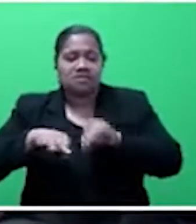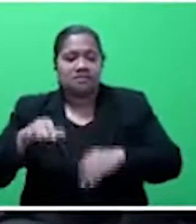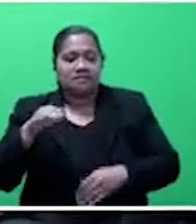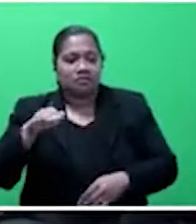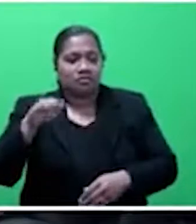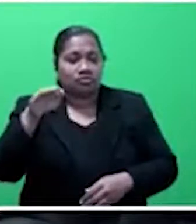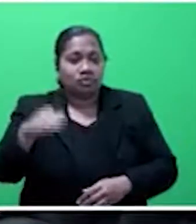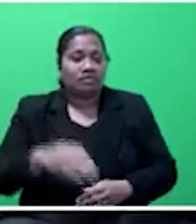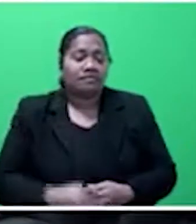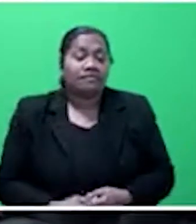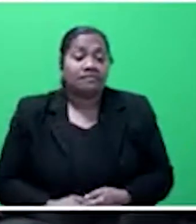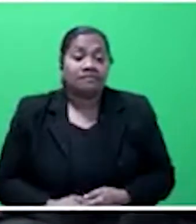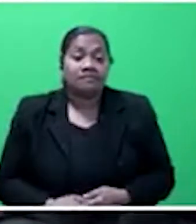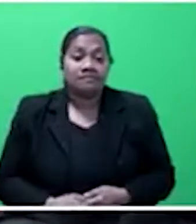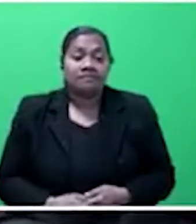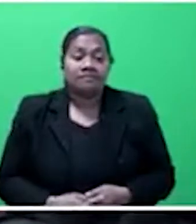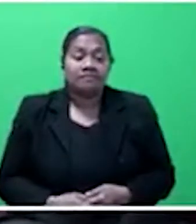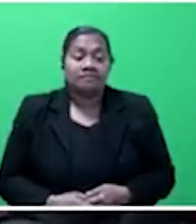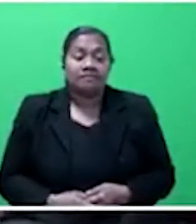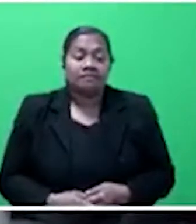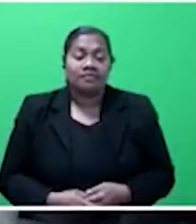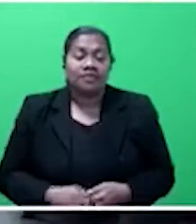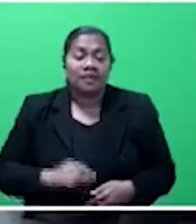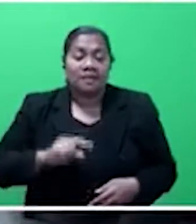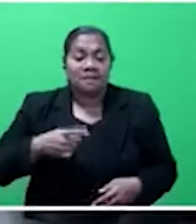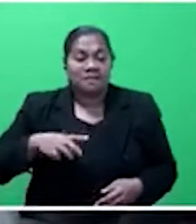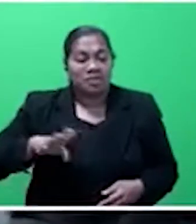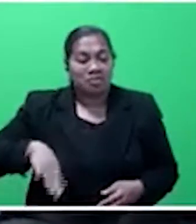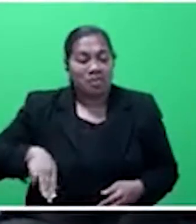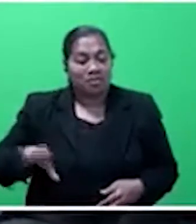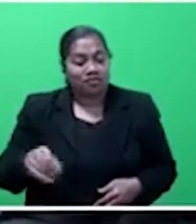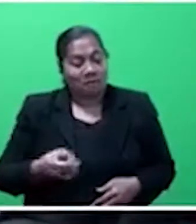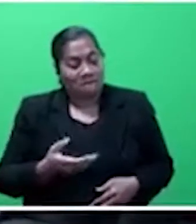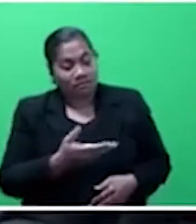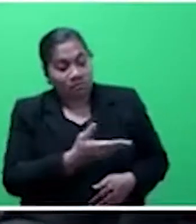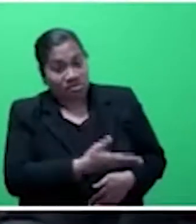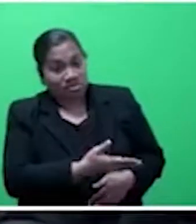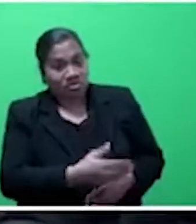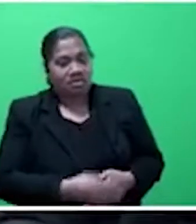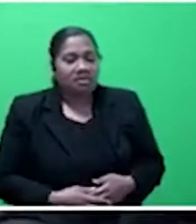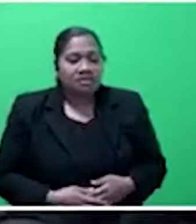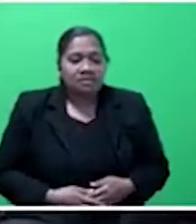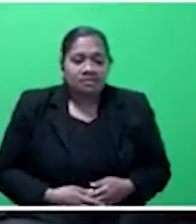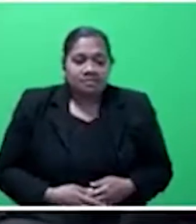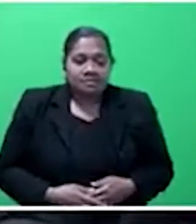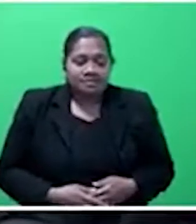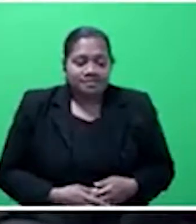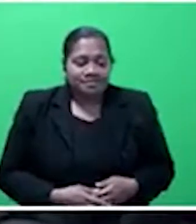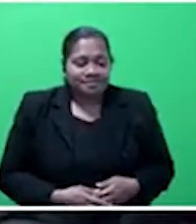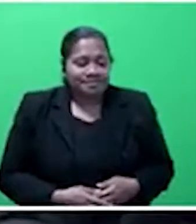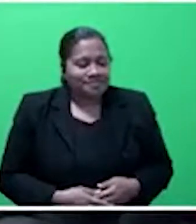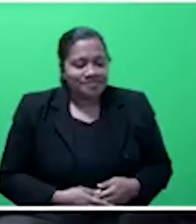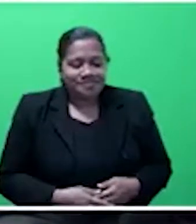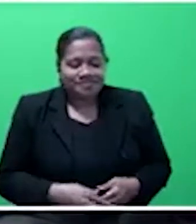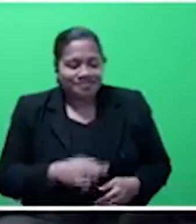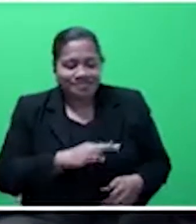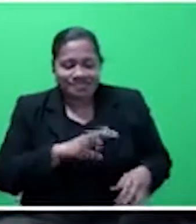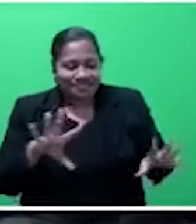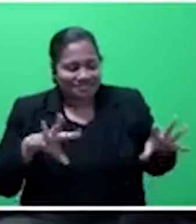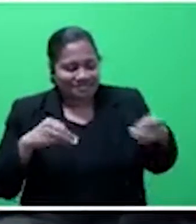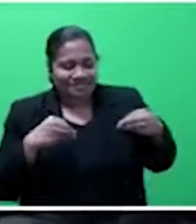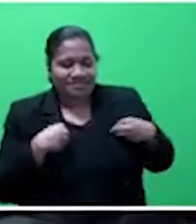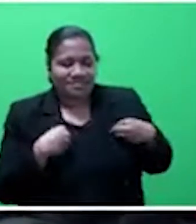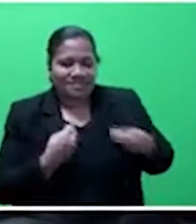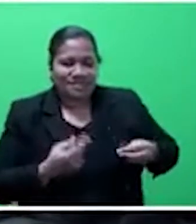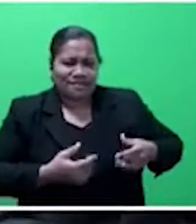Unfortunately, Mr. Speaker, sir, the members from the opposition side failed to accept these figures. The